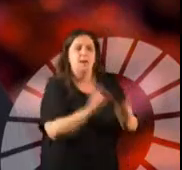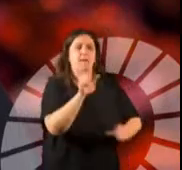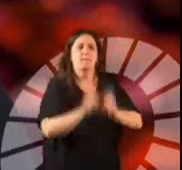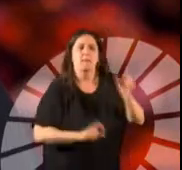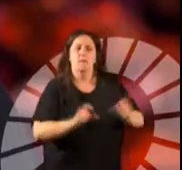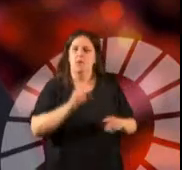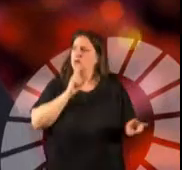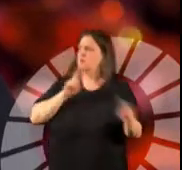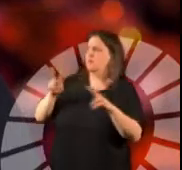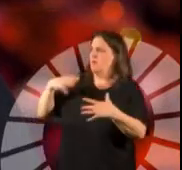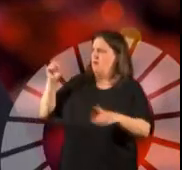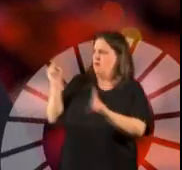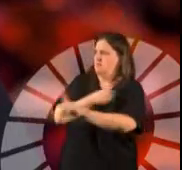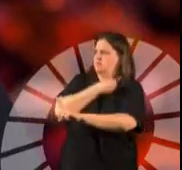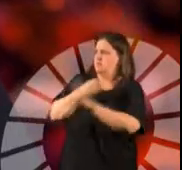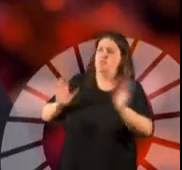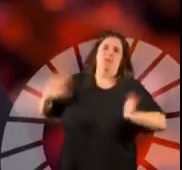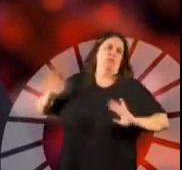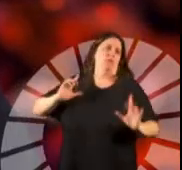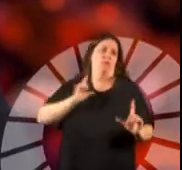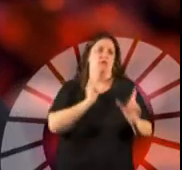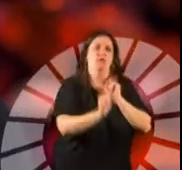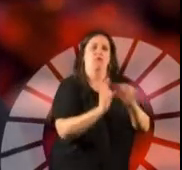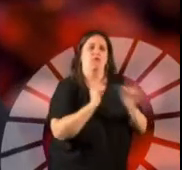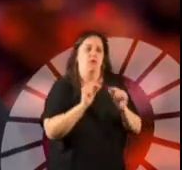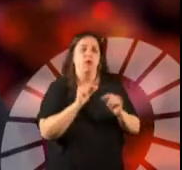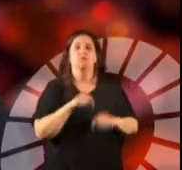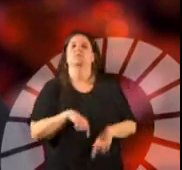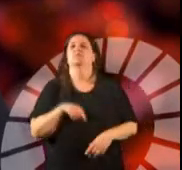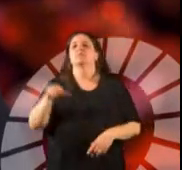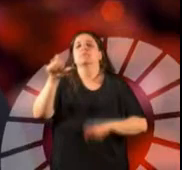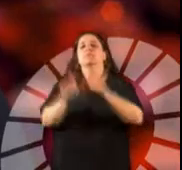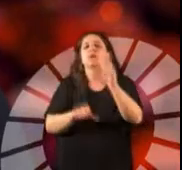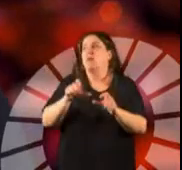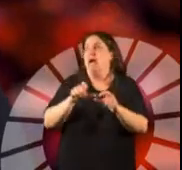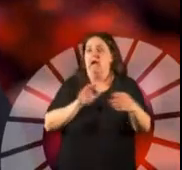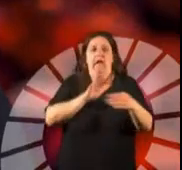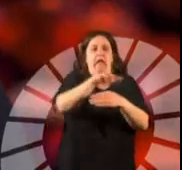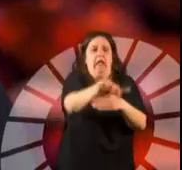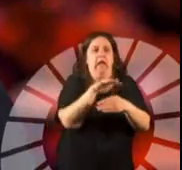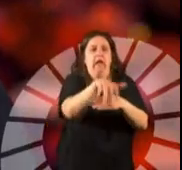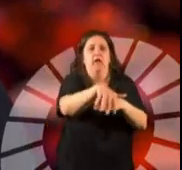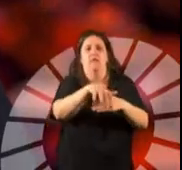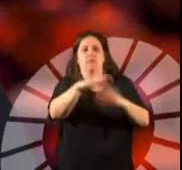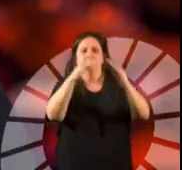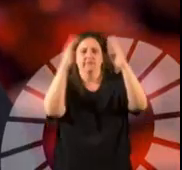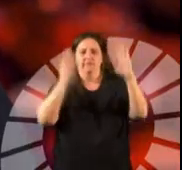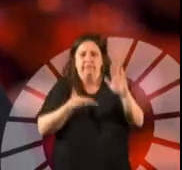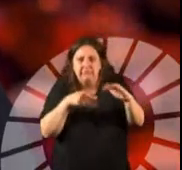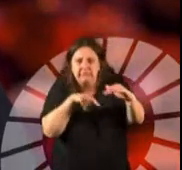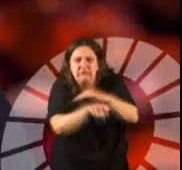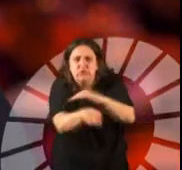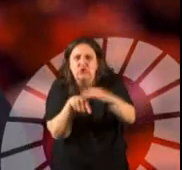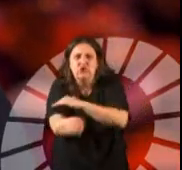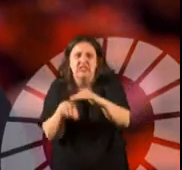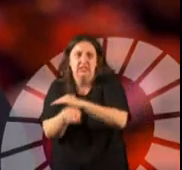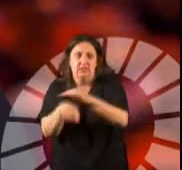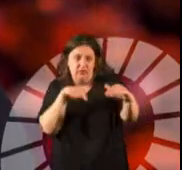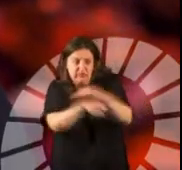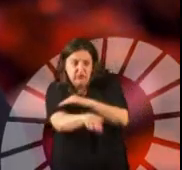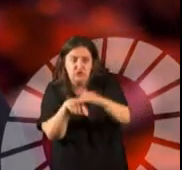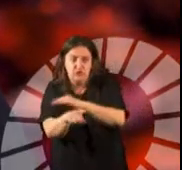this violence and ending up in refugee camps. So if that wasn't enough, the worldwide pandemic